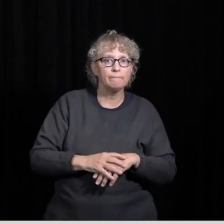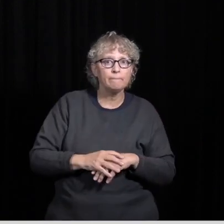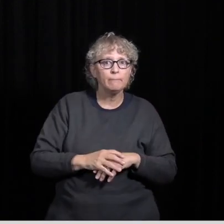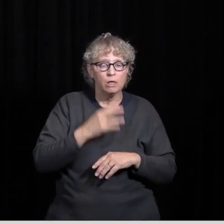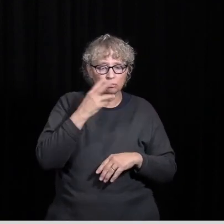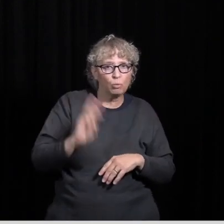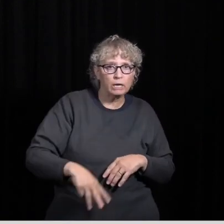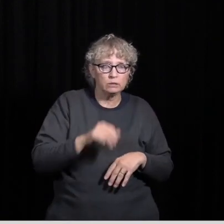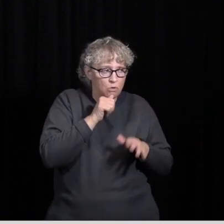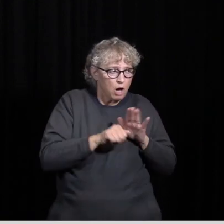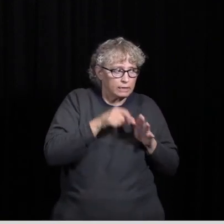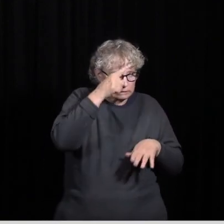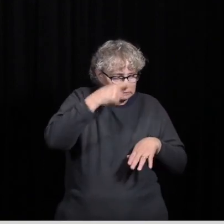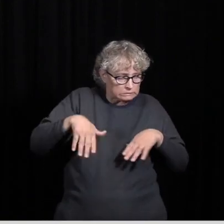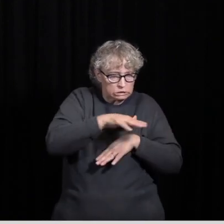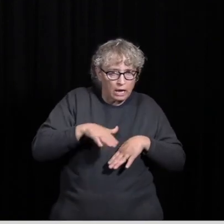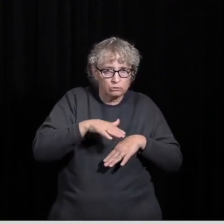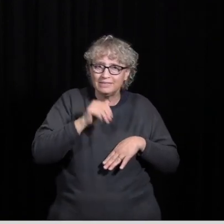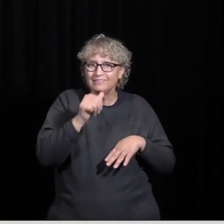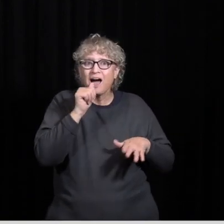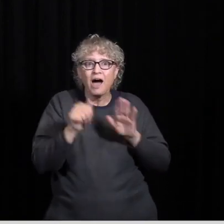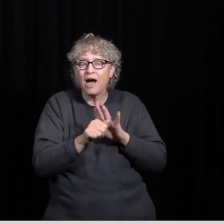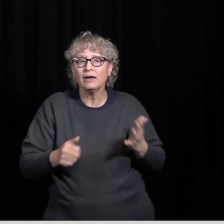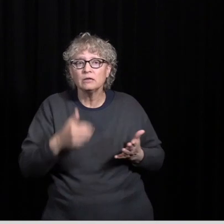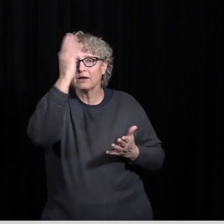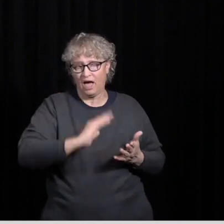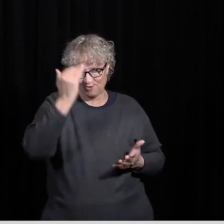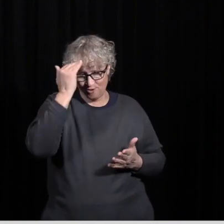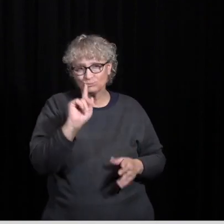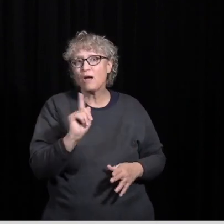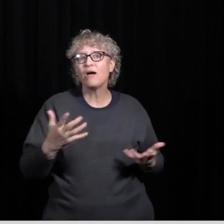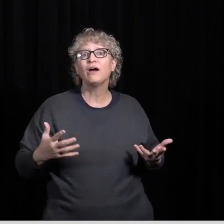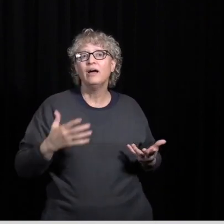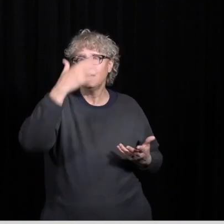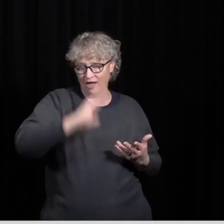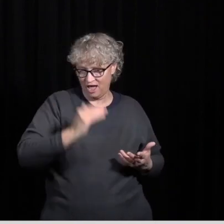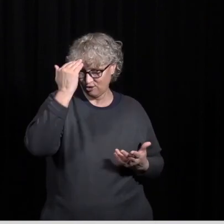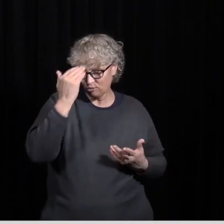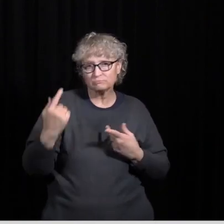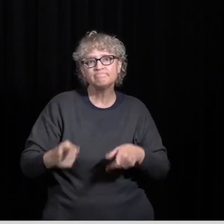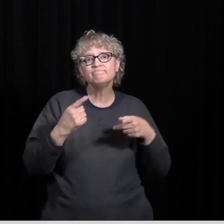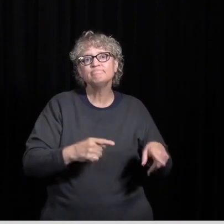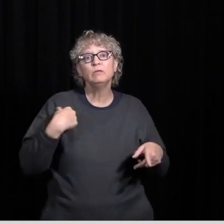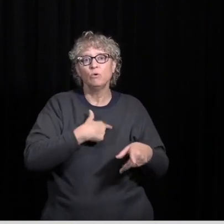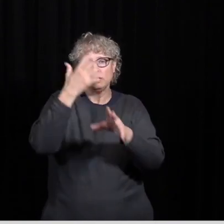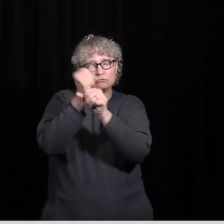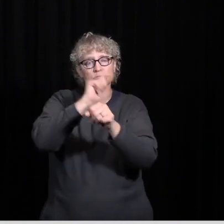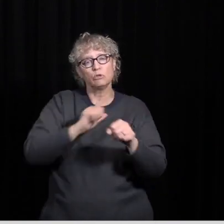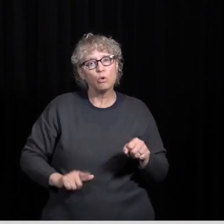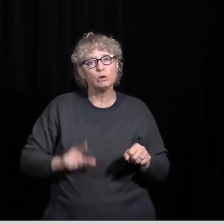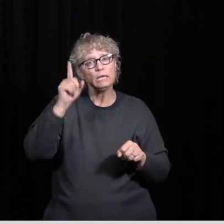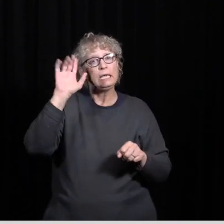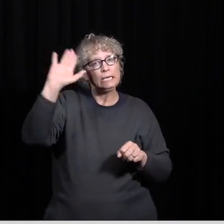around the corner in the shadows, wherever he might be, he's not hiding. God knows. He knows what's going on. And so we trust the Lord because his